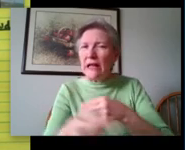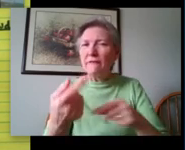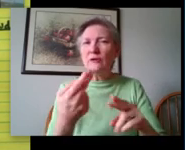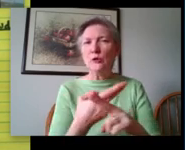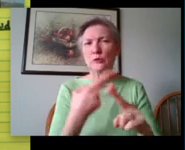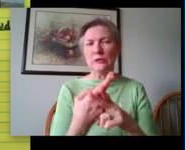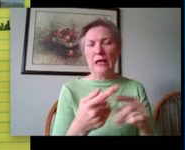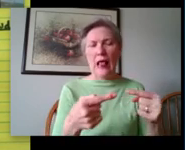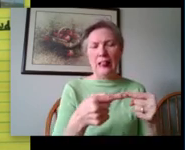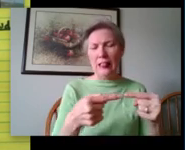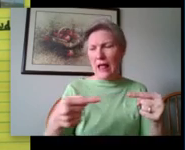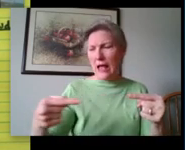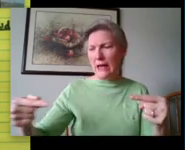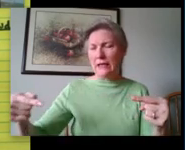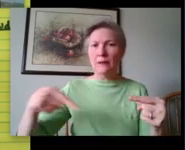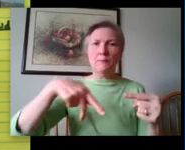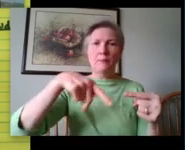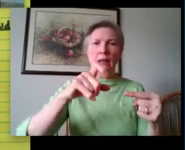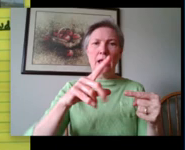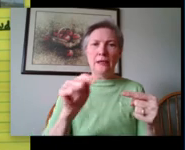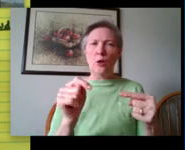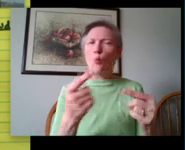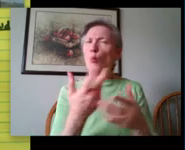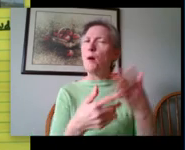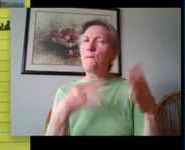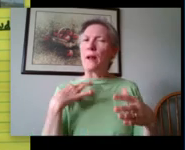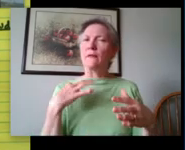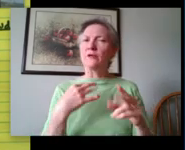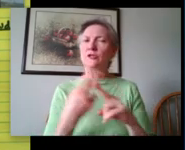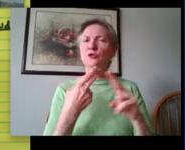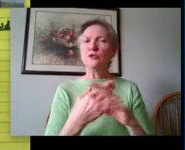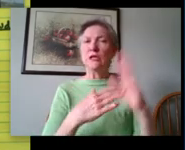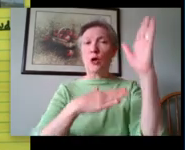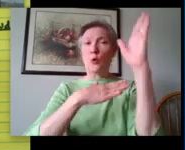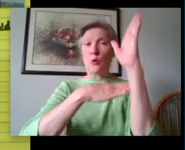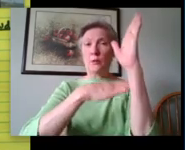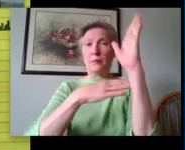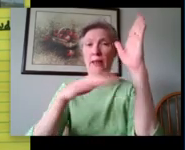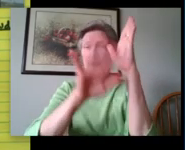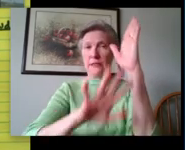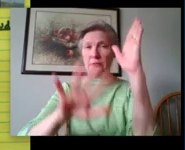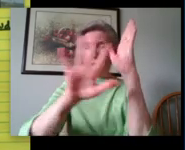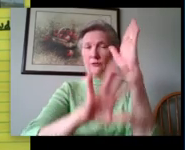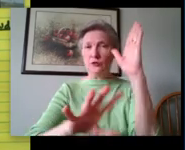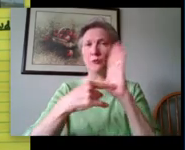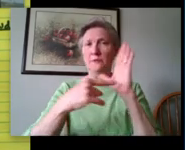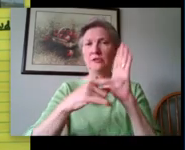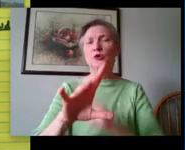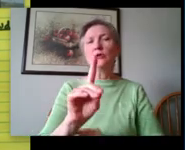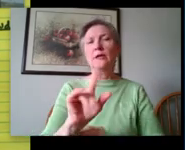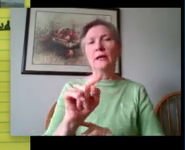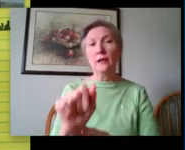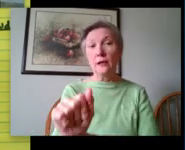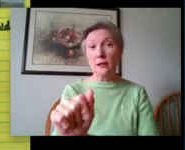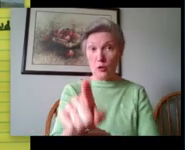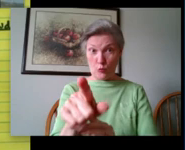of the benefits of using a coordinate plane in order to represent your data? So today you're going to have the